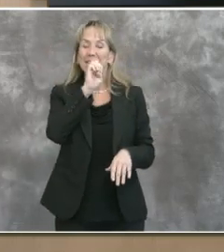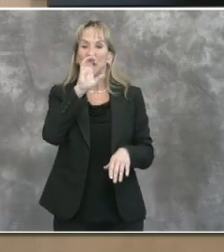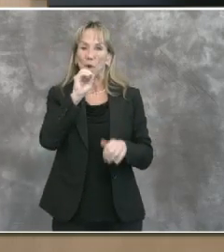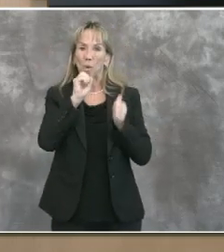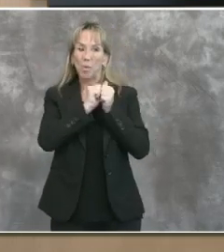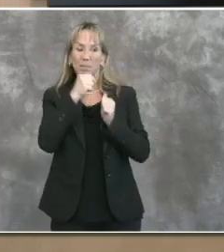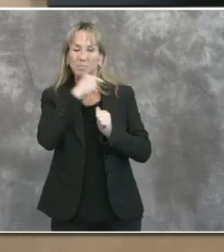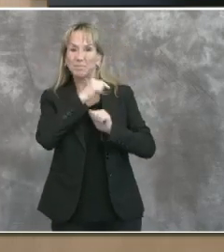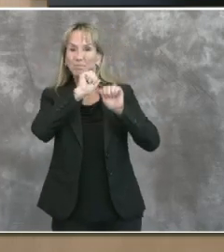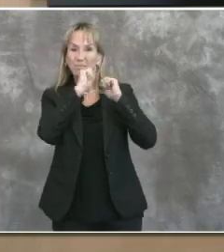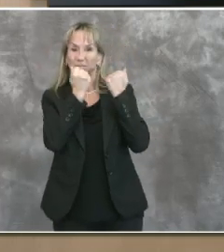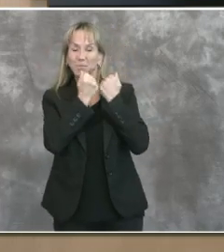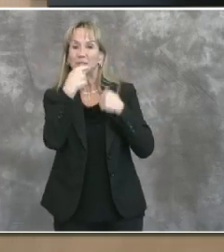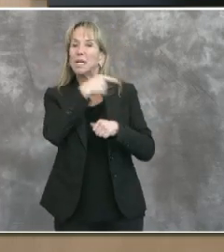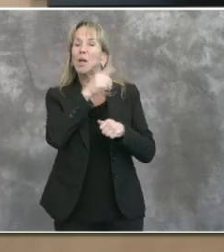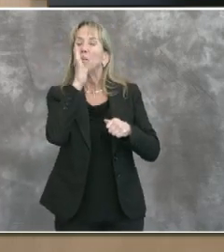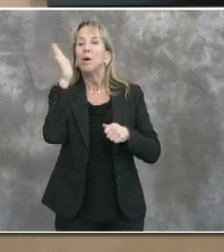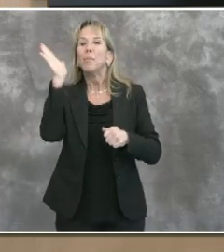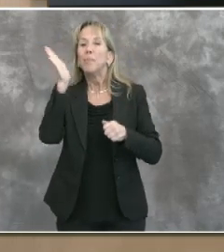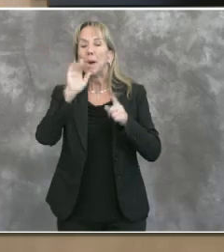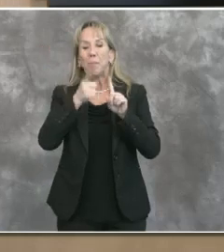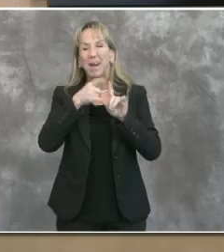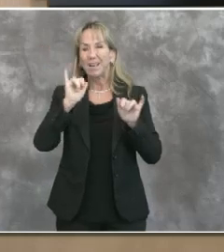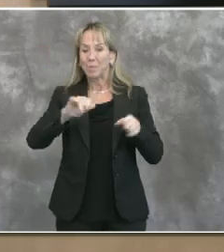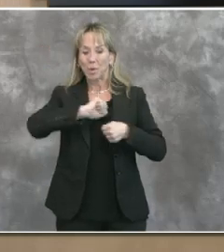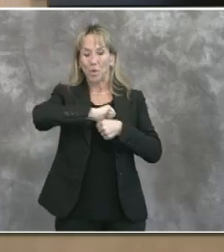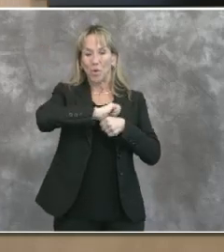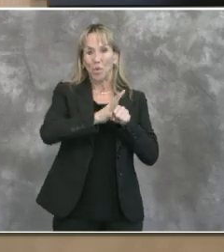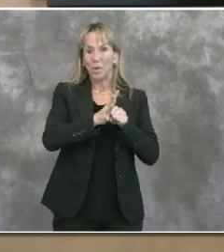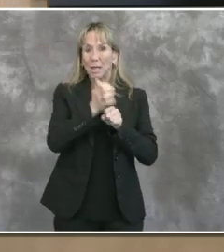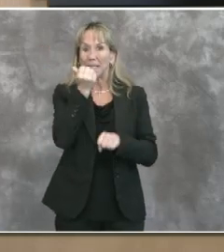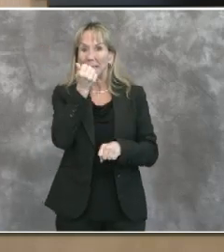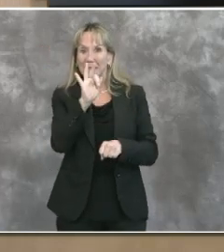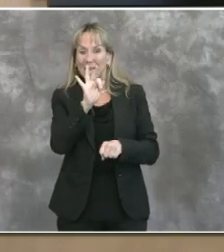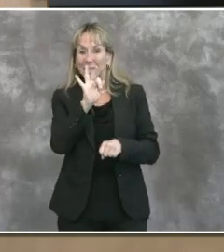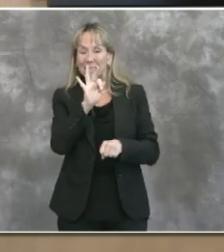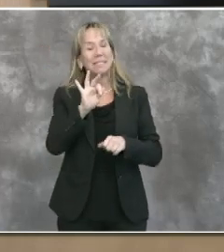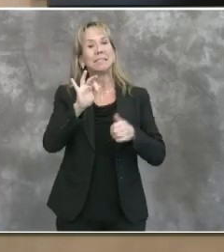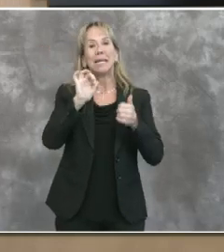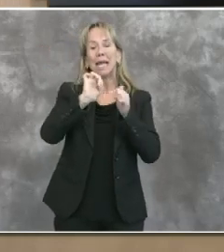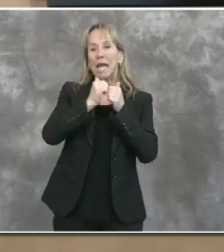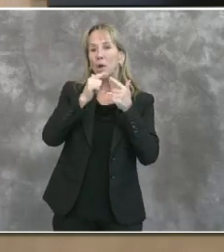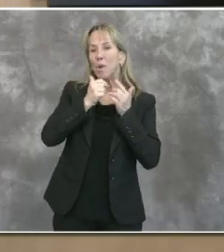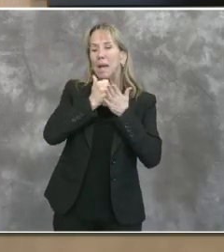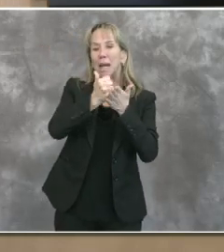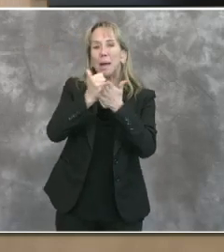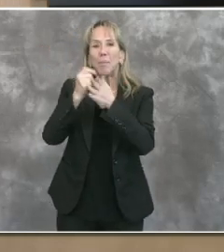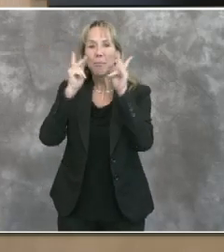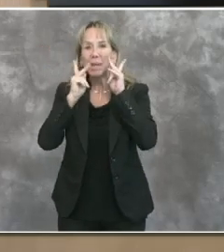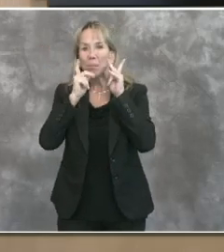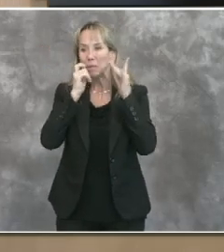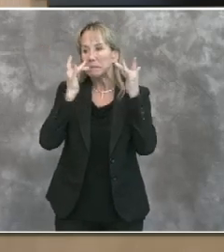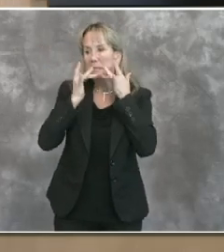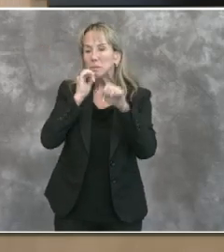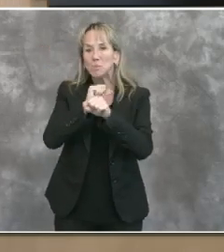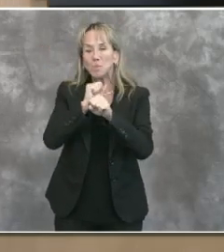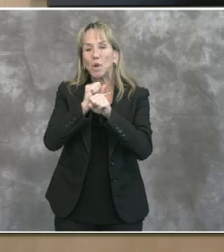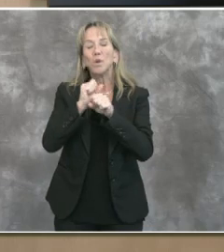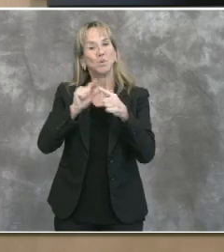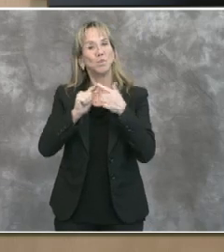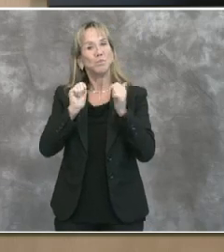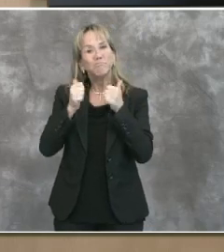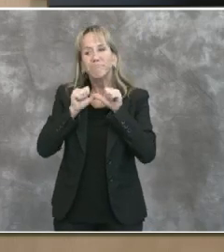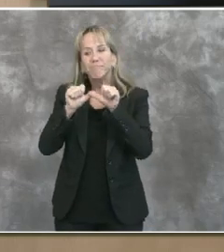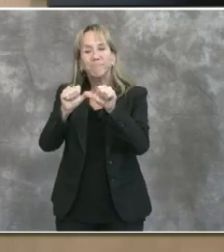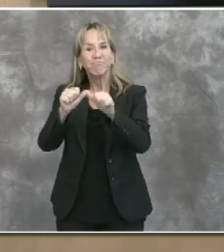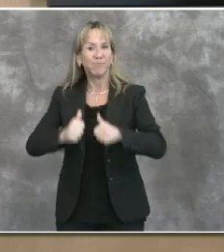Partnership, and he's going to talk to us about their COVID-19 response to help workers survive this difficult, uncertain time.